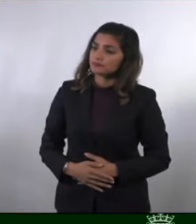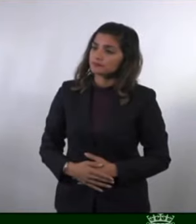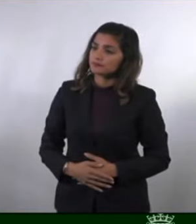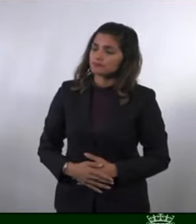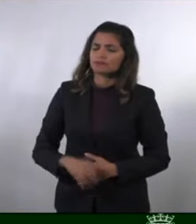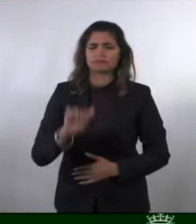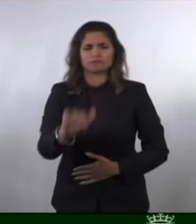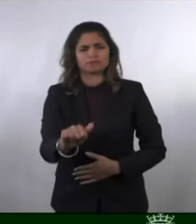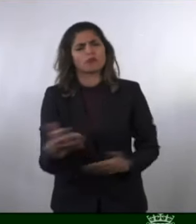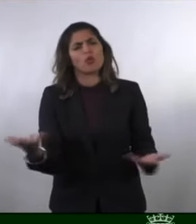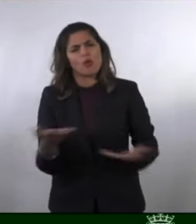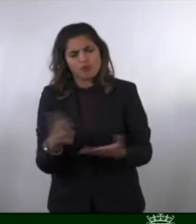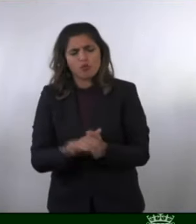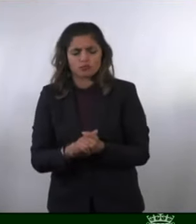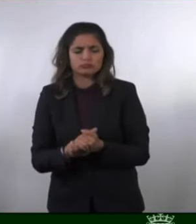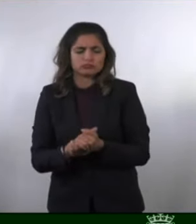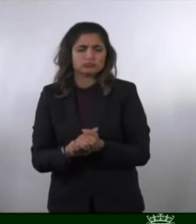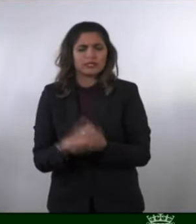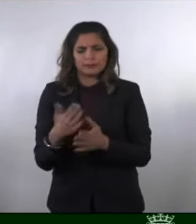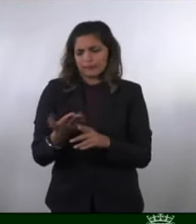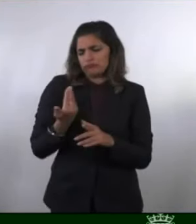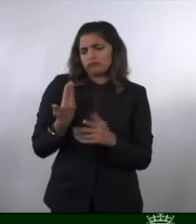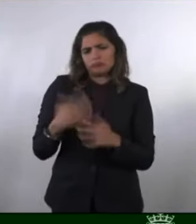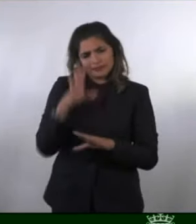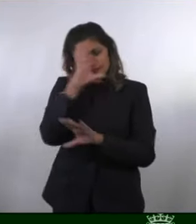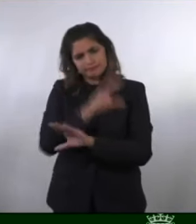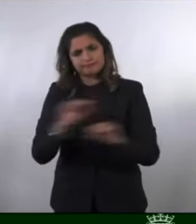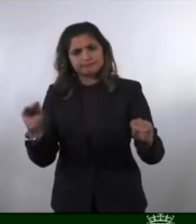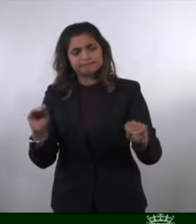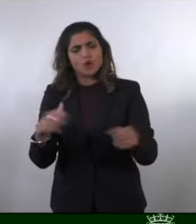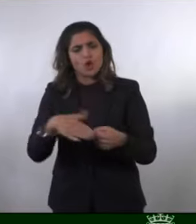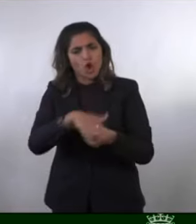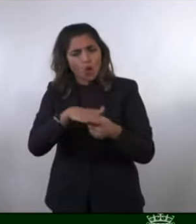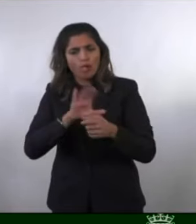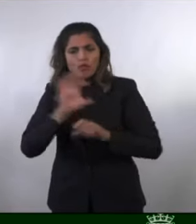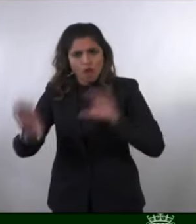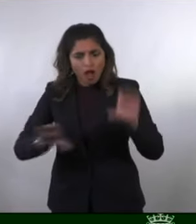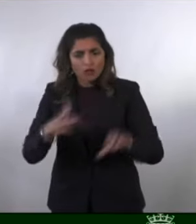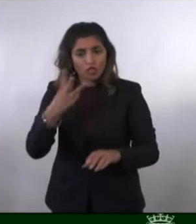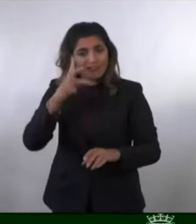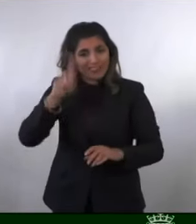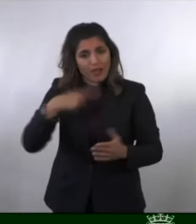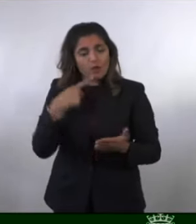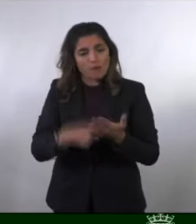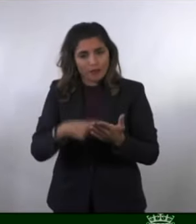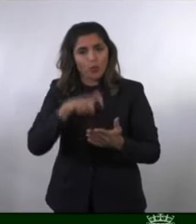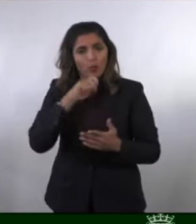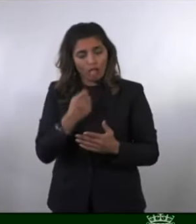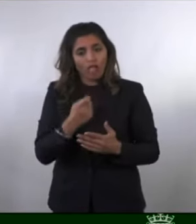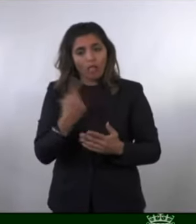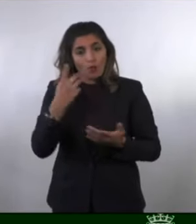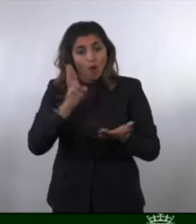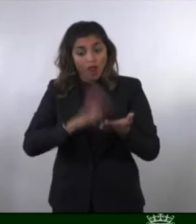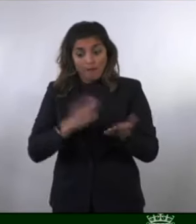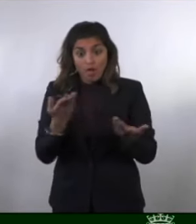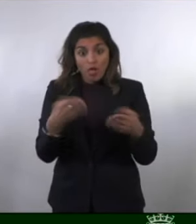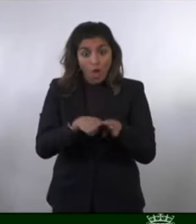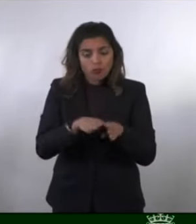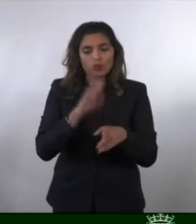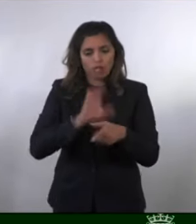local restrictions support grants are still available, £3,000 for every 28 days a business is forced to